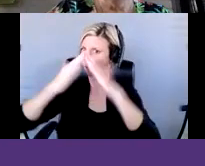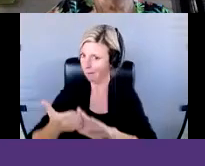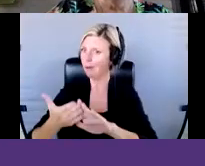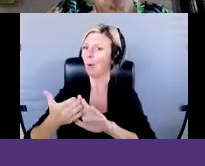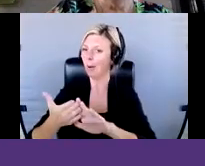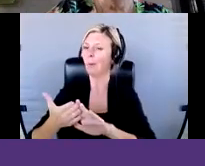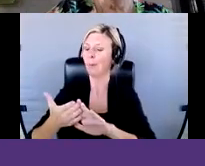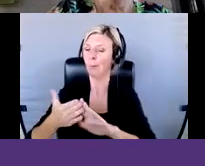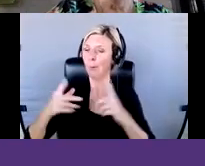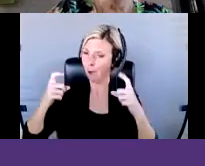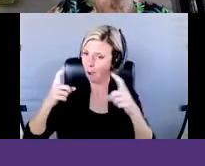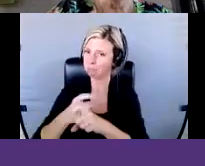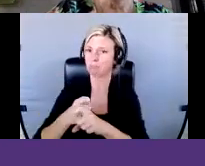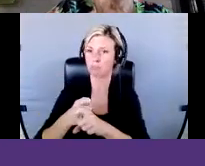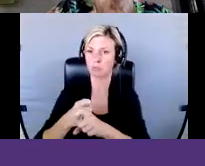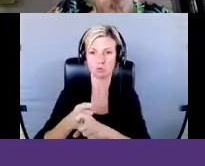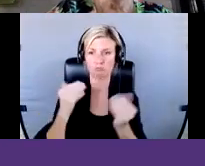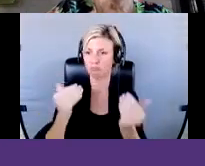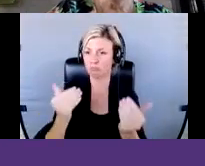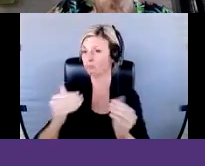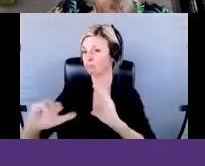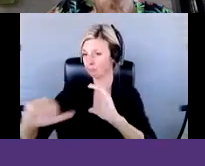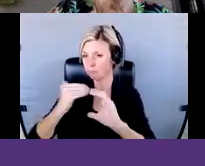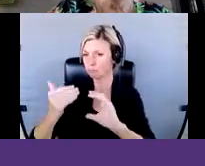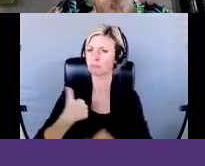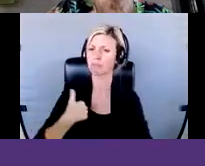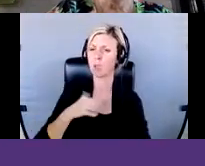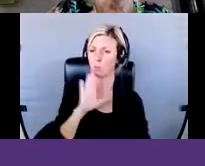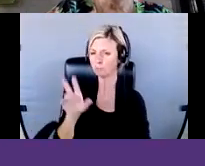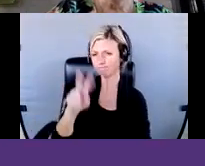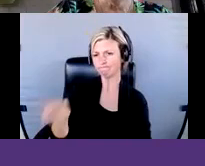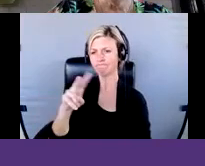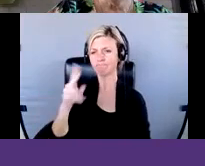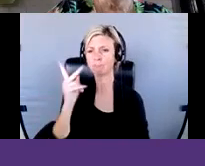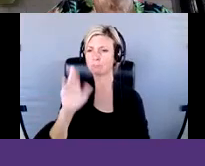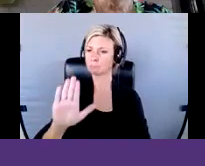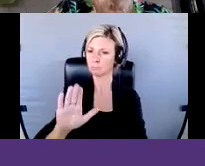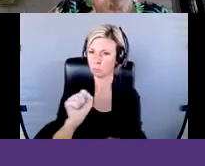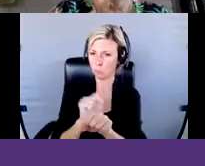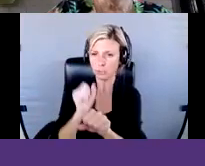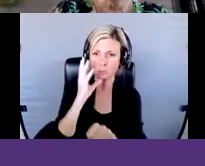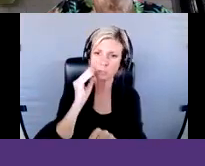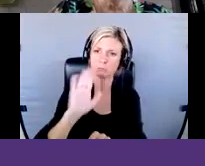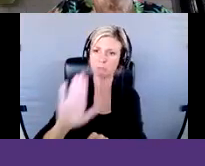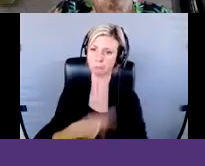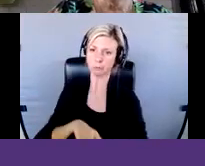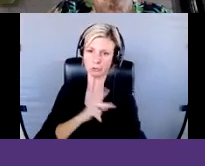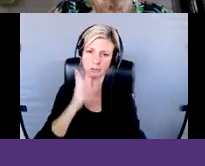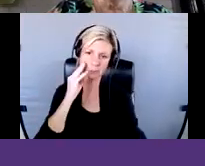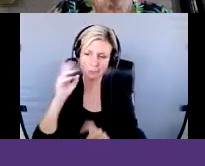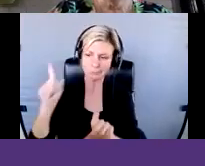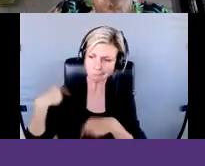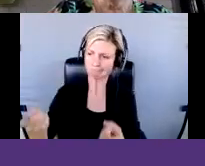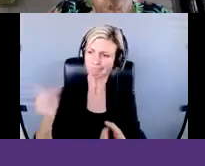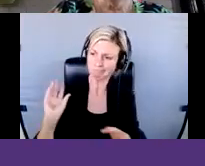and I can think about your personal experience, your work experience, and we can together sort out what the next steps would be, because it's